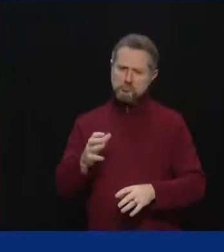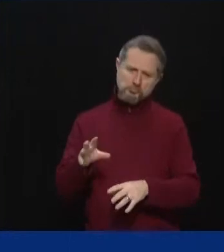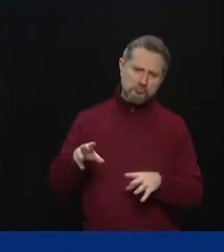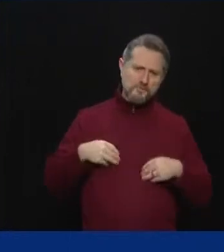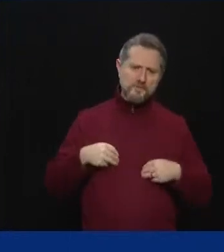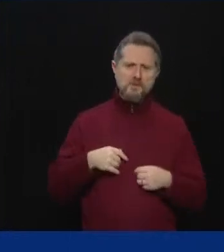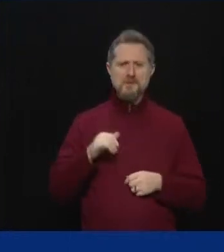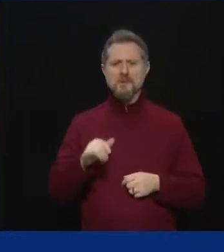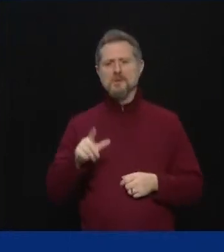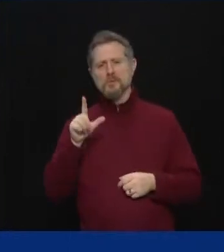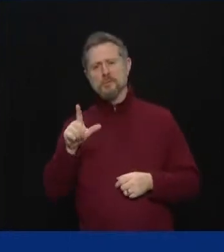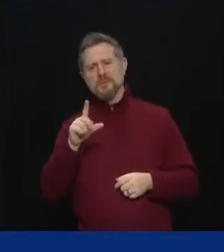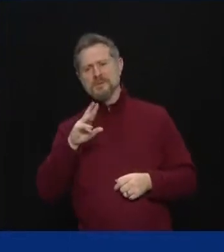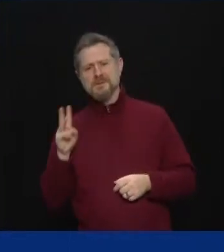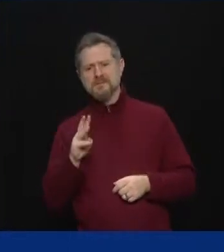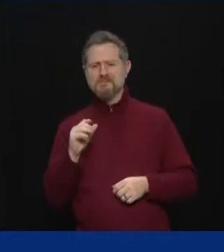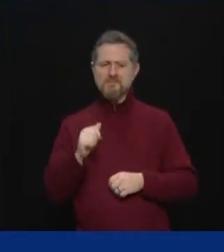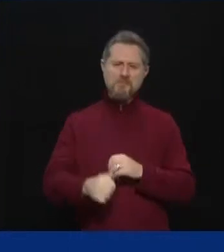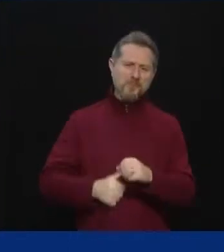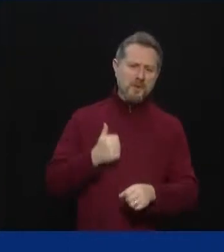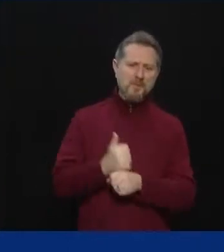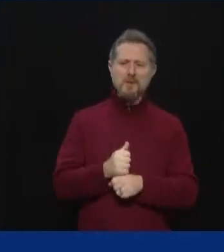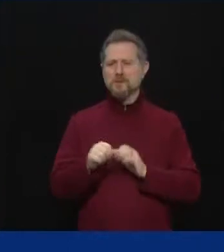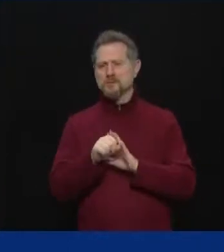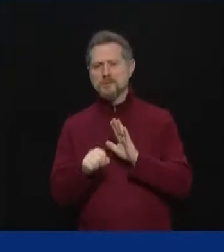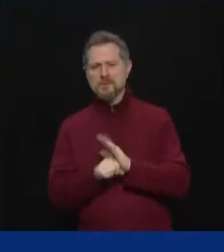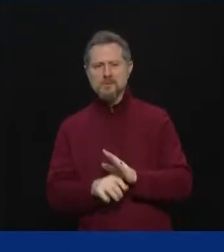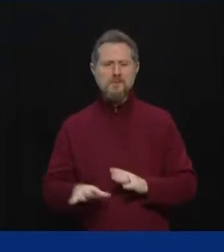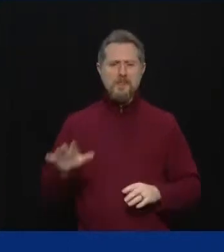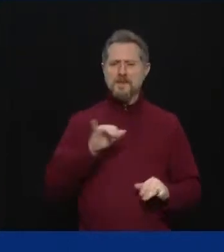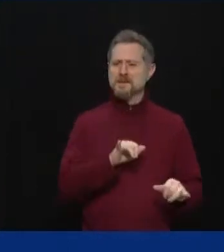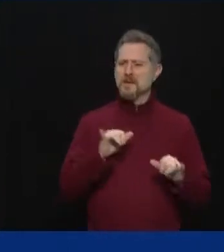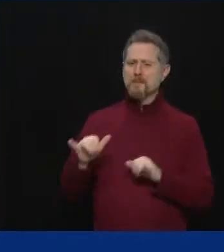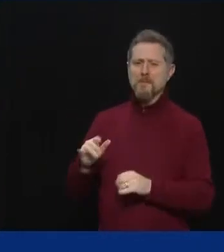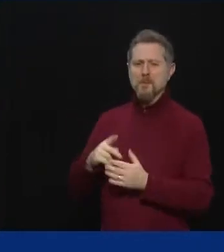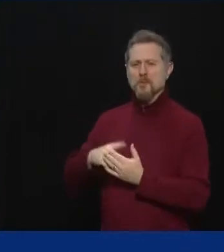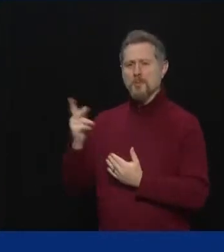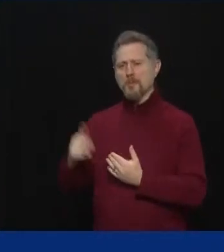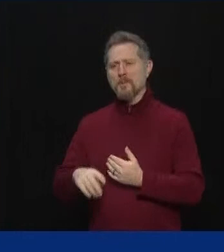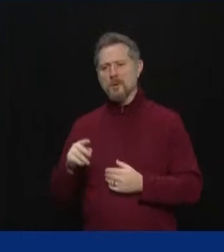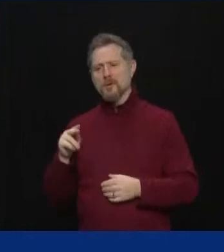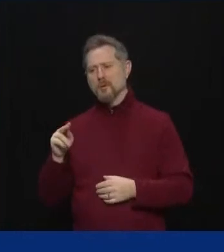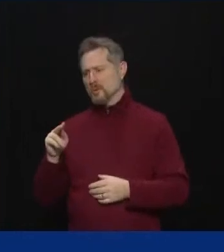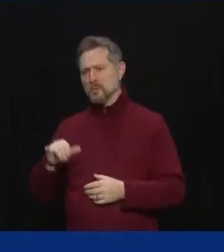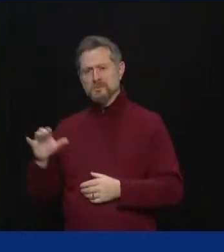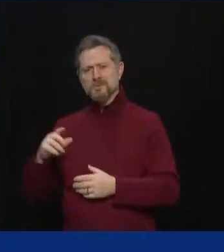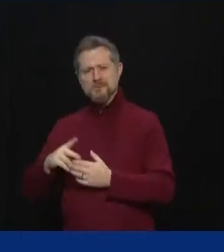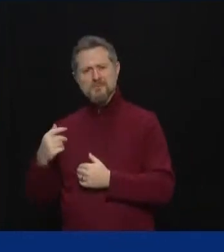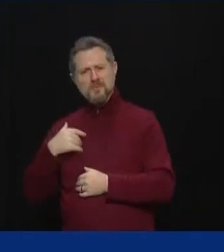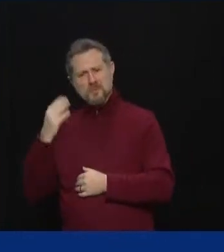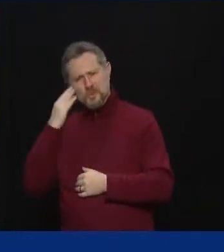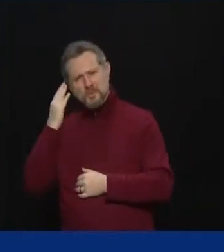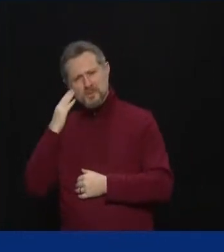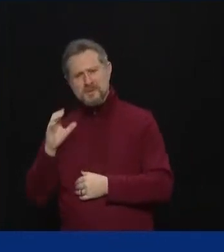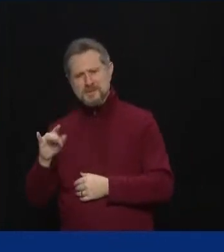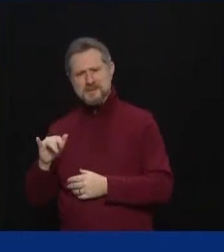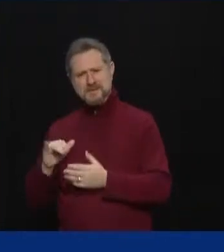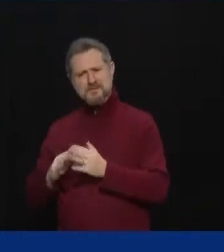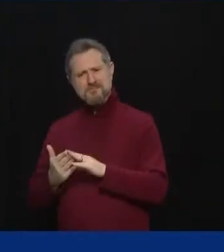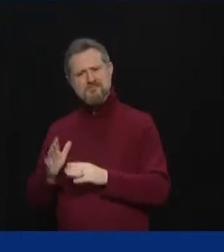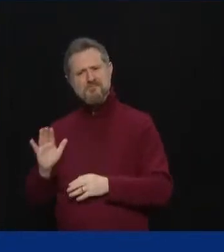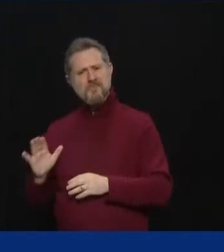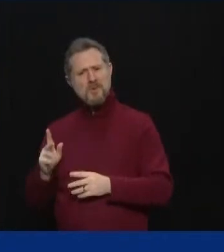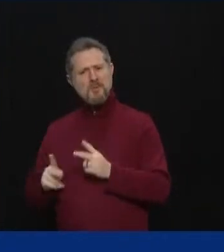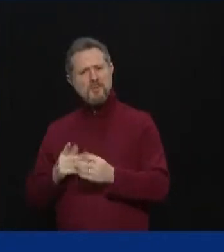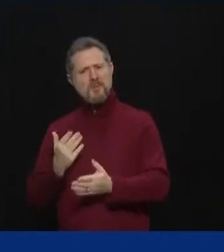26th to implement statewide the same program New York City is doing? As we know, in the city, people have to show proof of vaccination